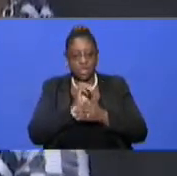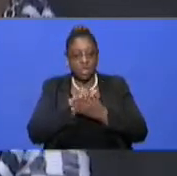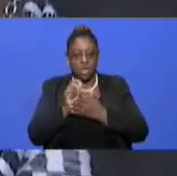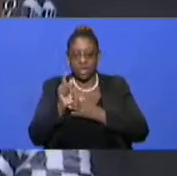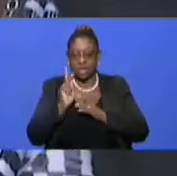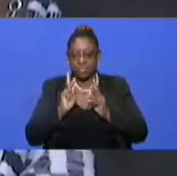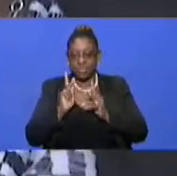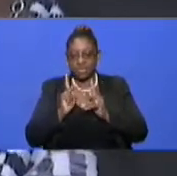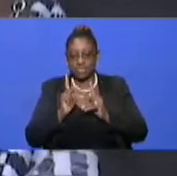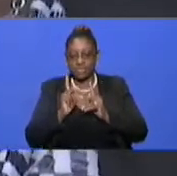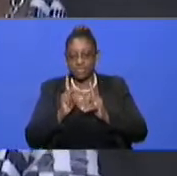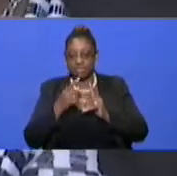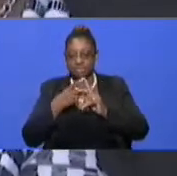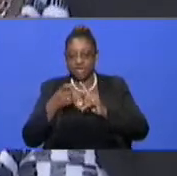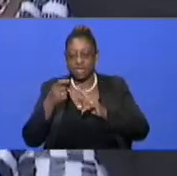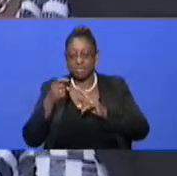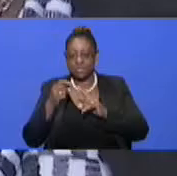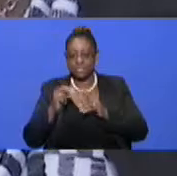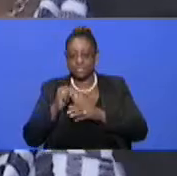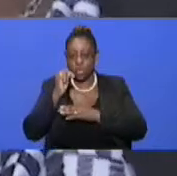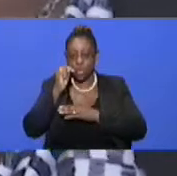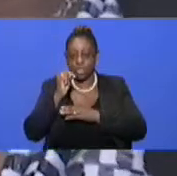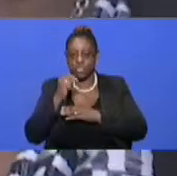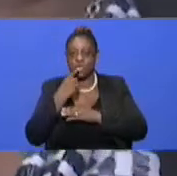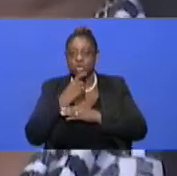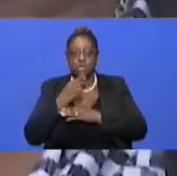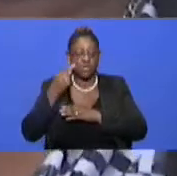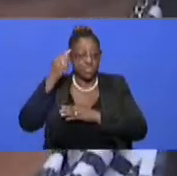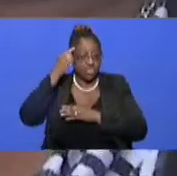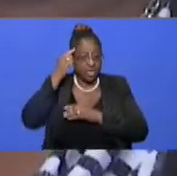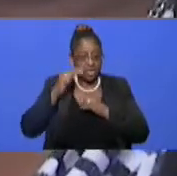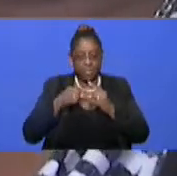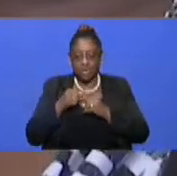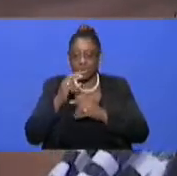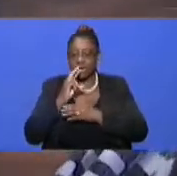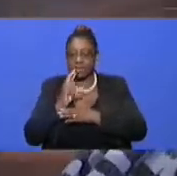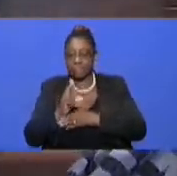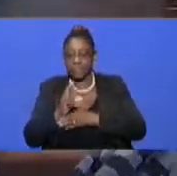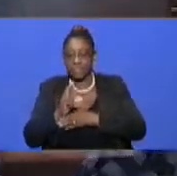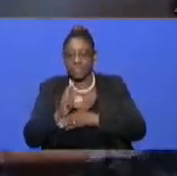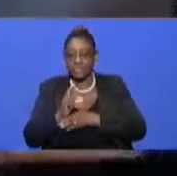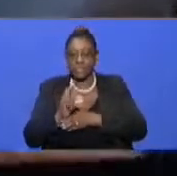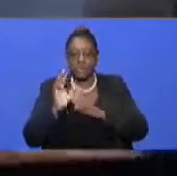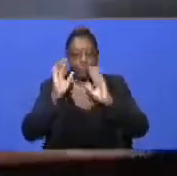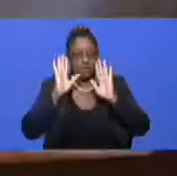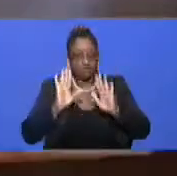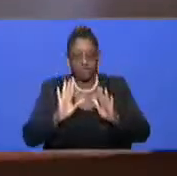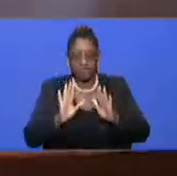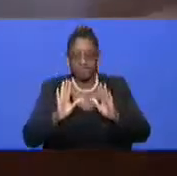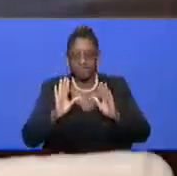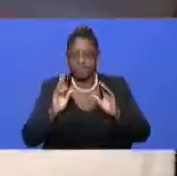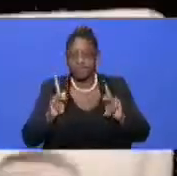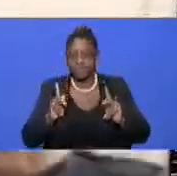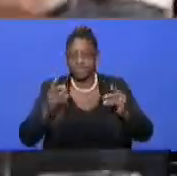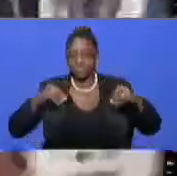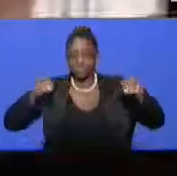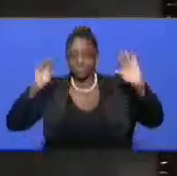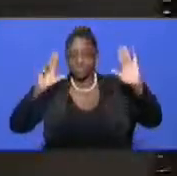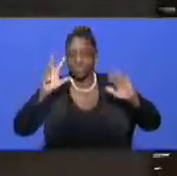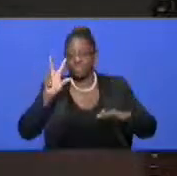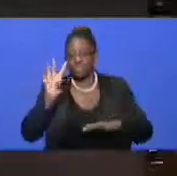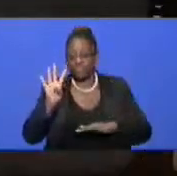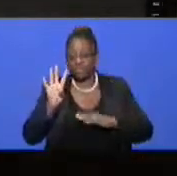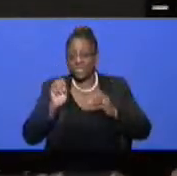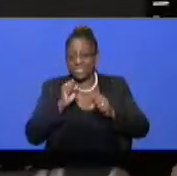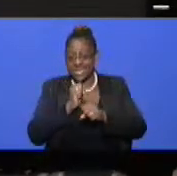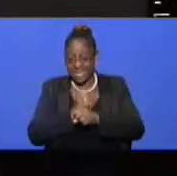Broadcasting Corporation of the Bahamas gathering to reflect on Natalie Martinborough, a veteran journalist who devoted some 34 years of service